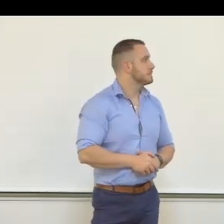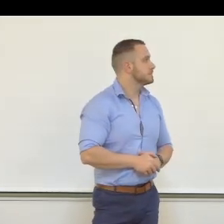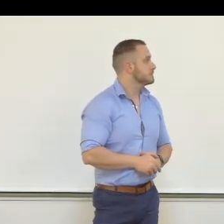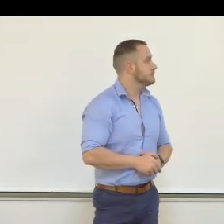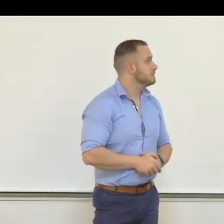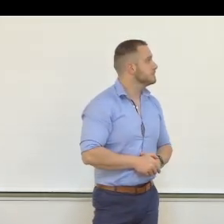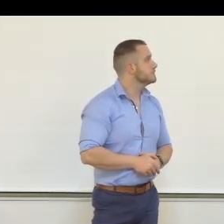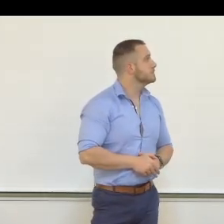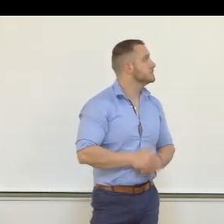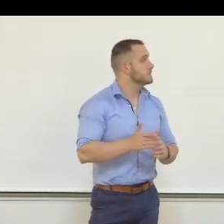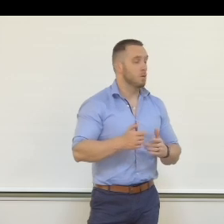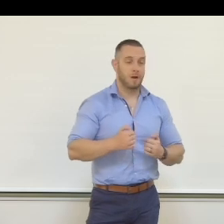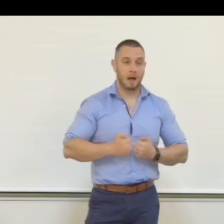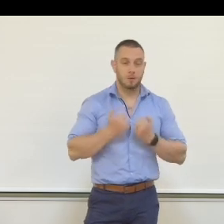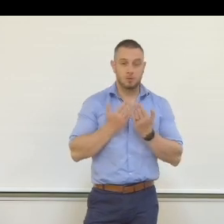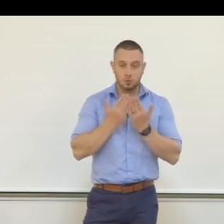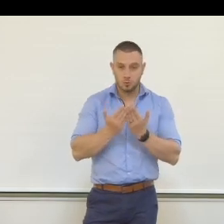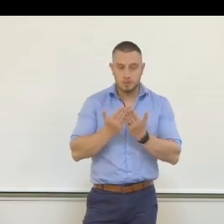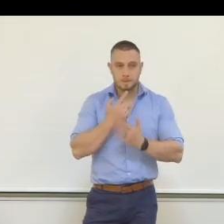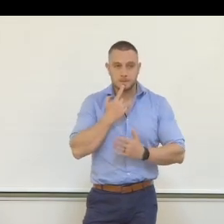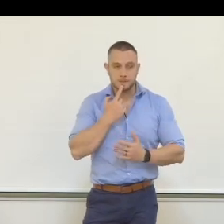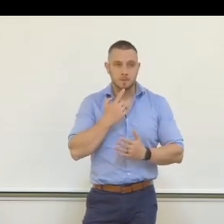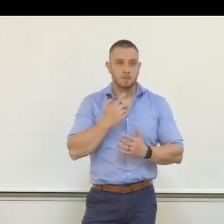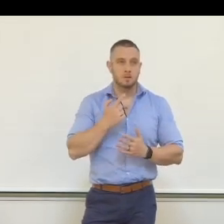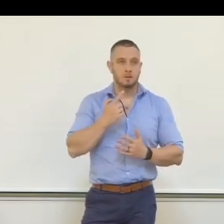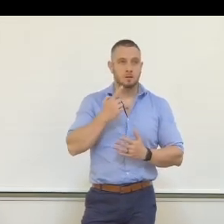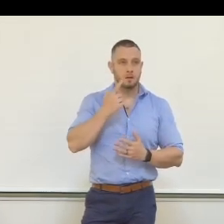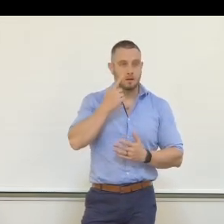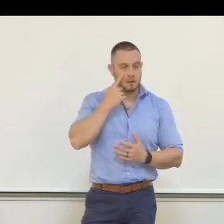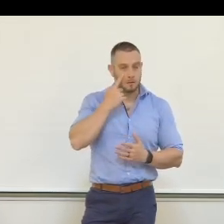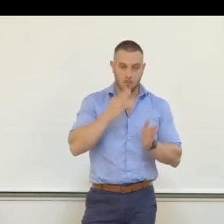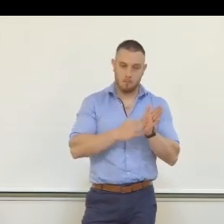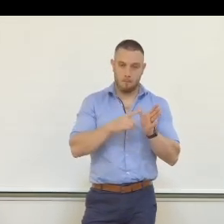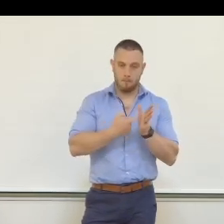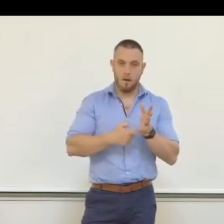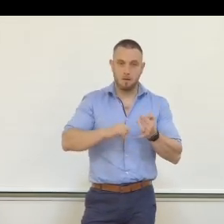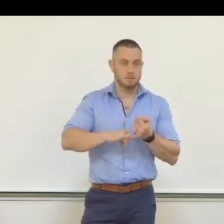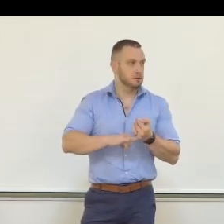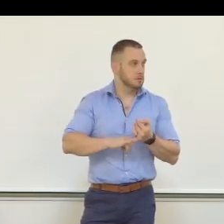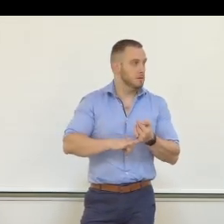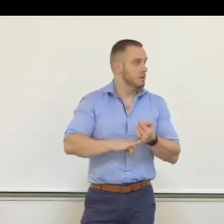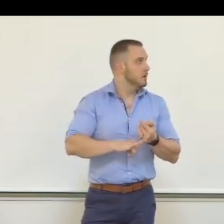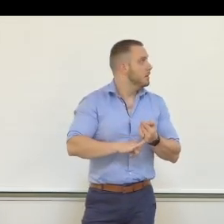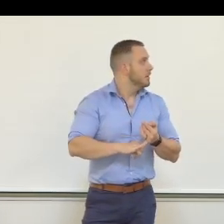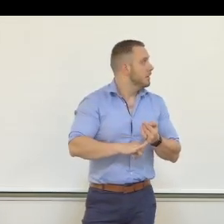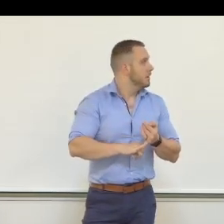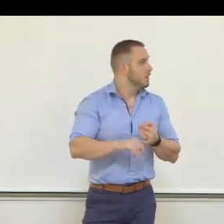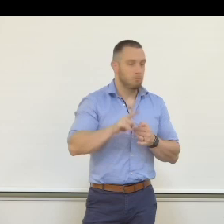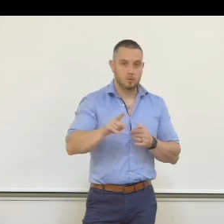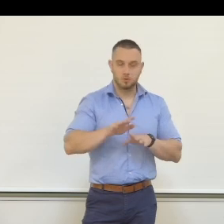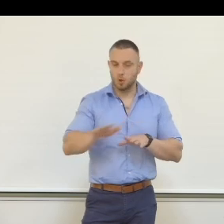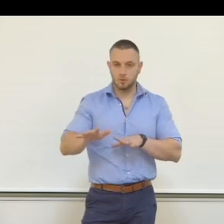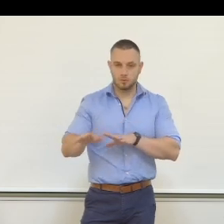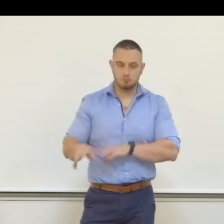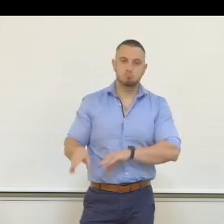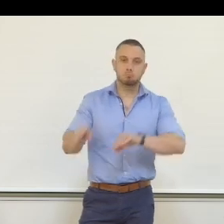So the setting that we are considering is we're looking into Mars, but not so much getting to Mars